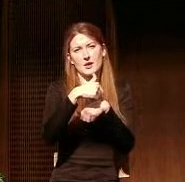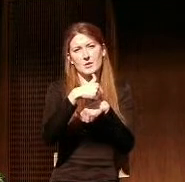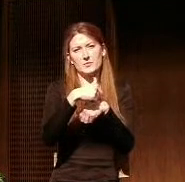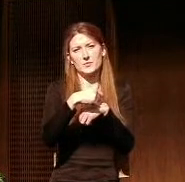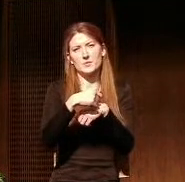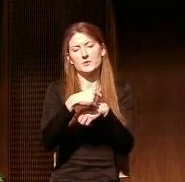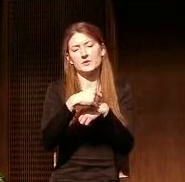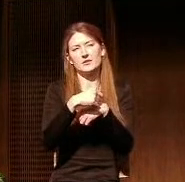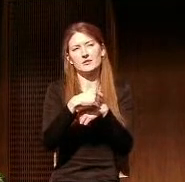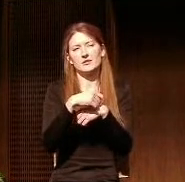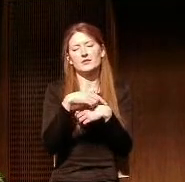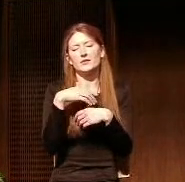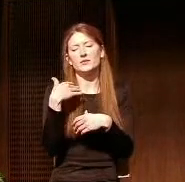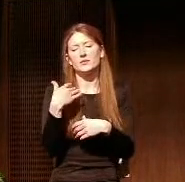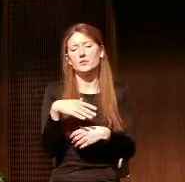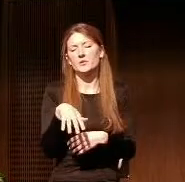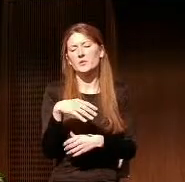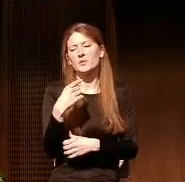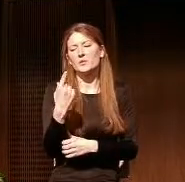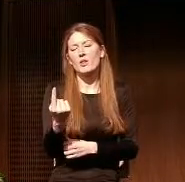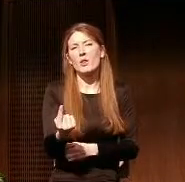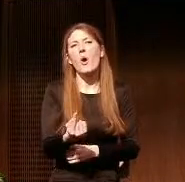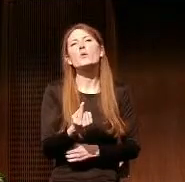Just so lonely.